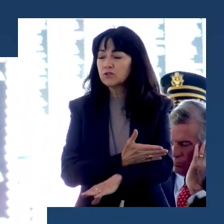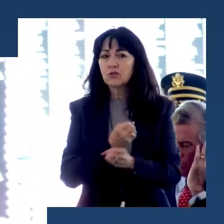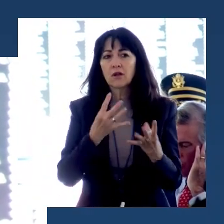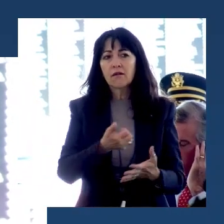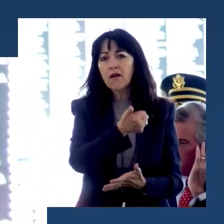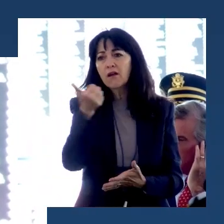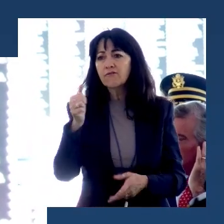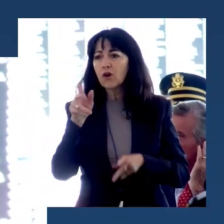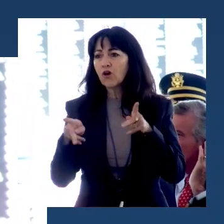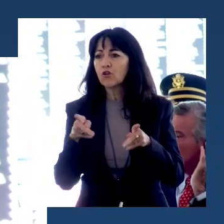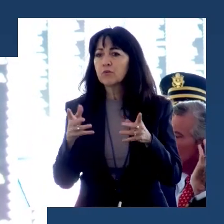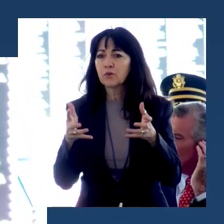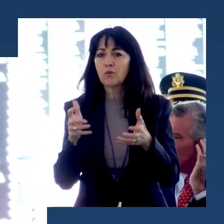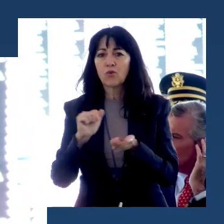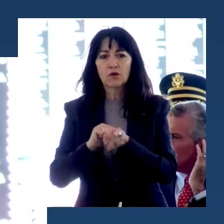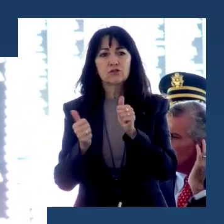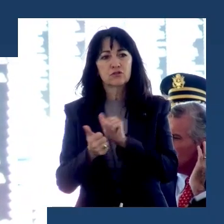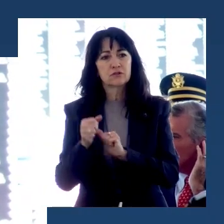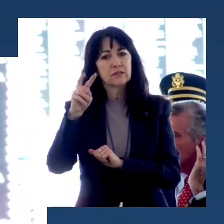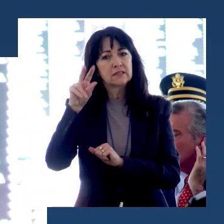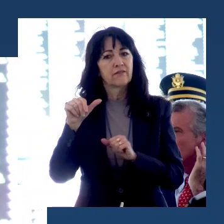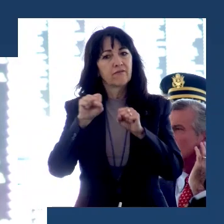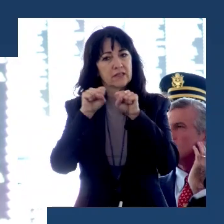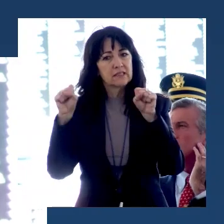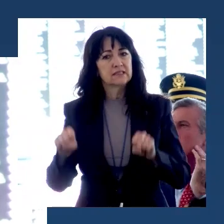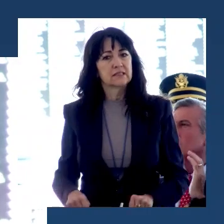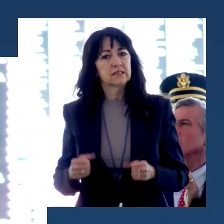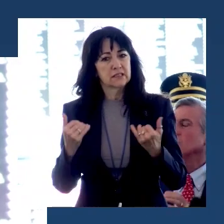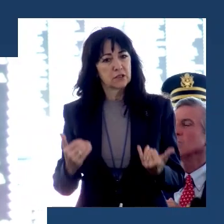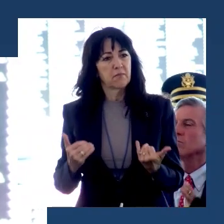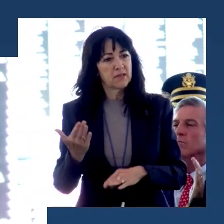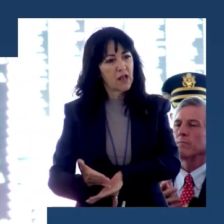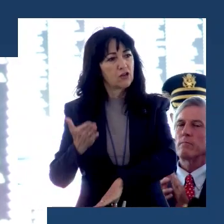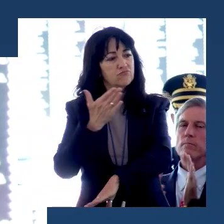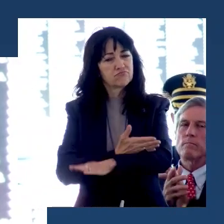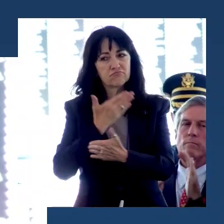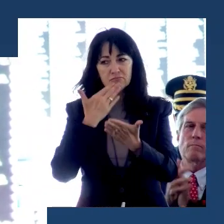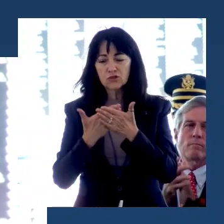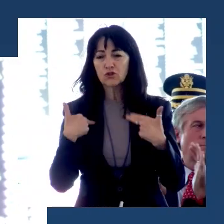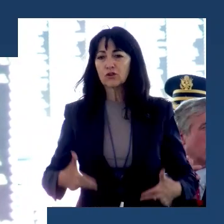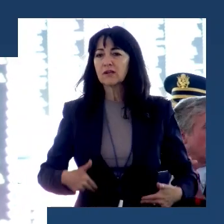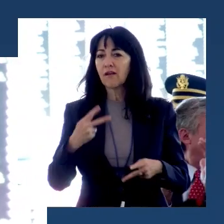The VA hospital, the VA system is as good as any on the planet. Let's give them a round of applause.